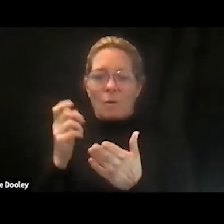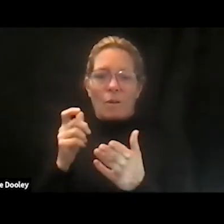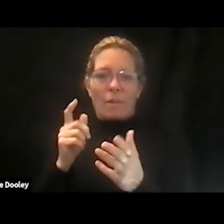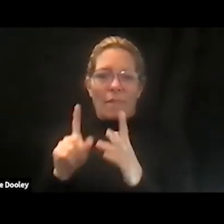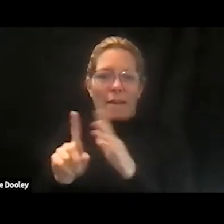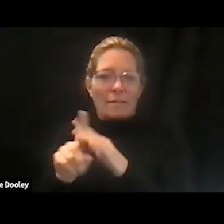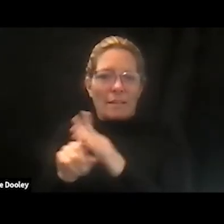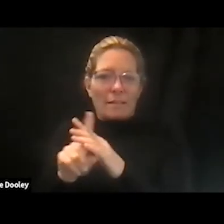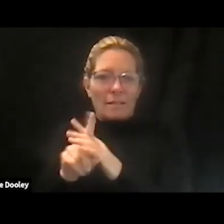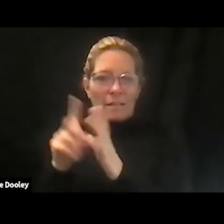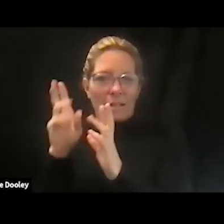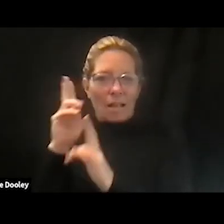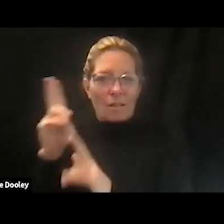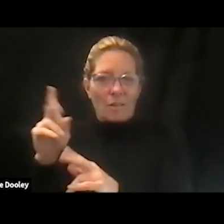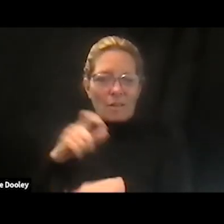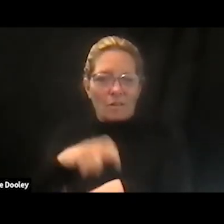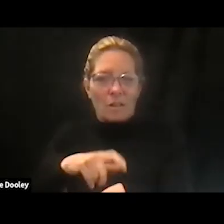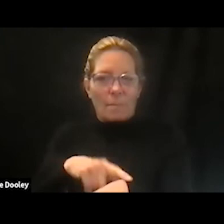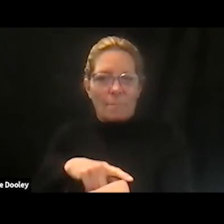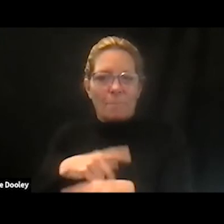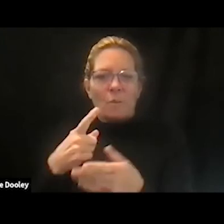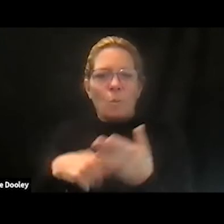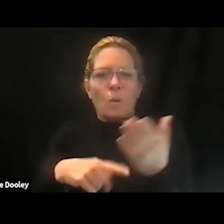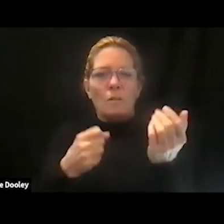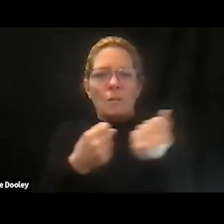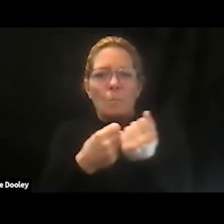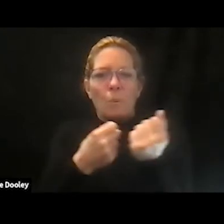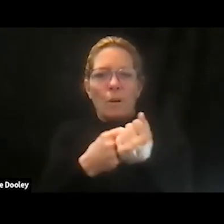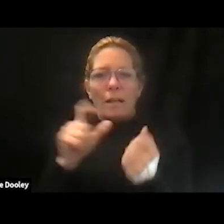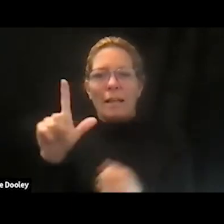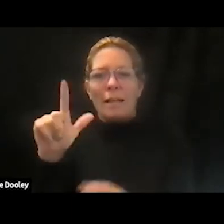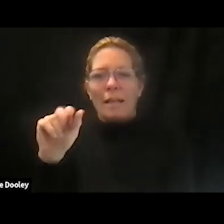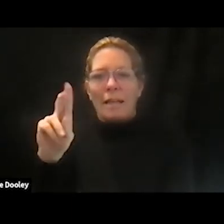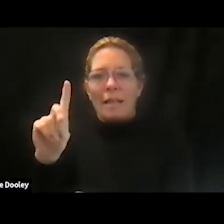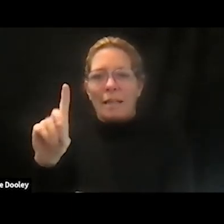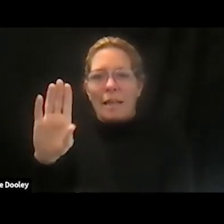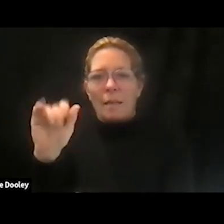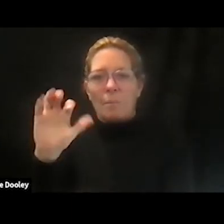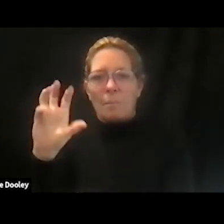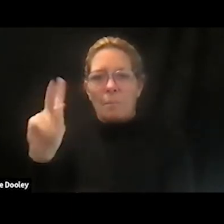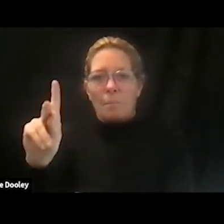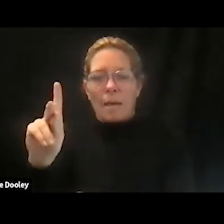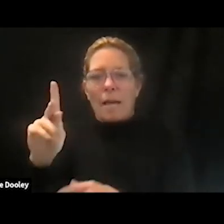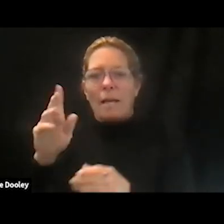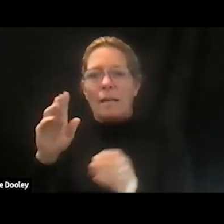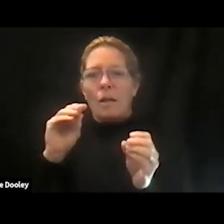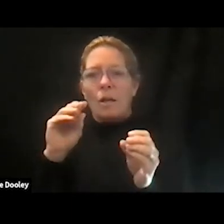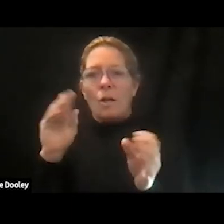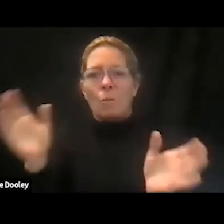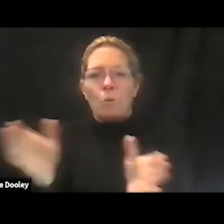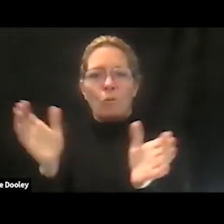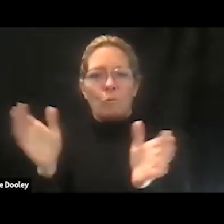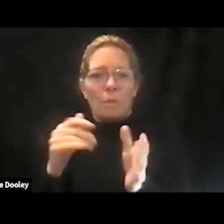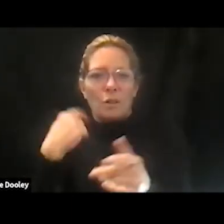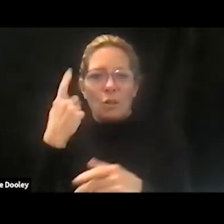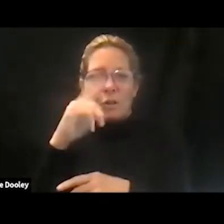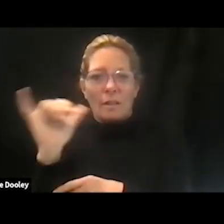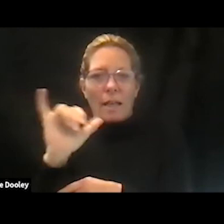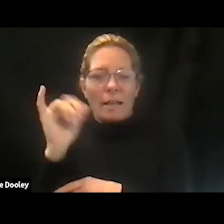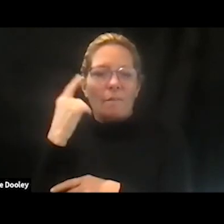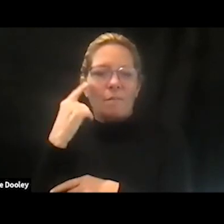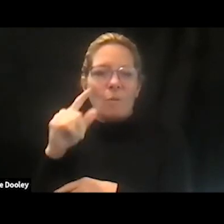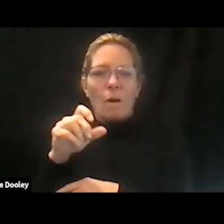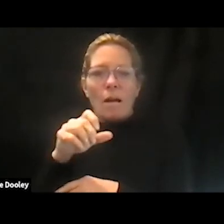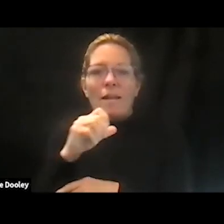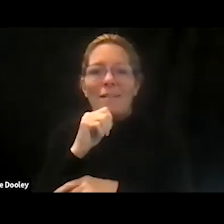Last question is, what does supporting the land back movement look like for someone not Indigenous, and likewise for global and local farmer-led